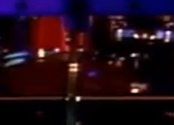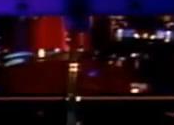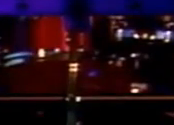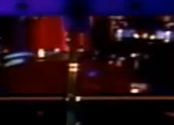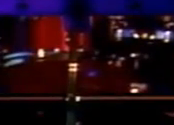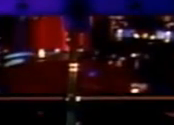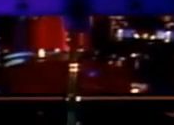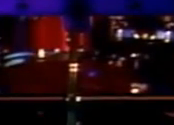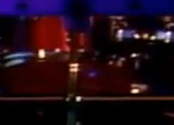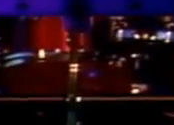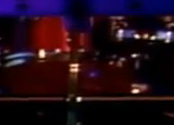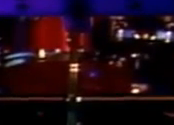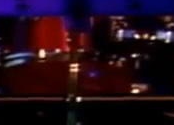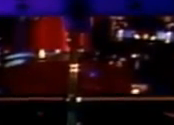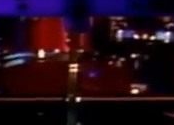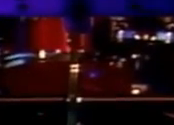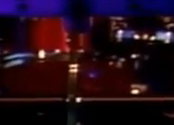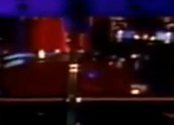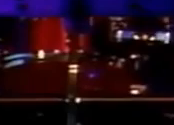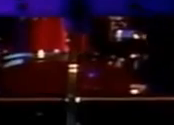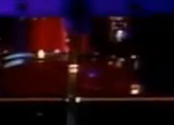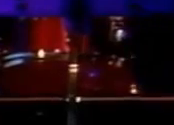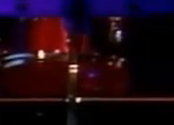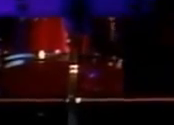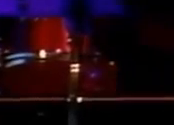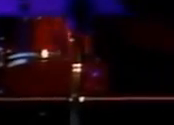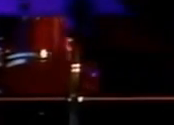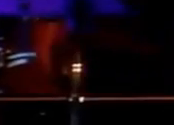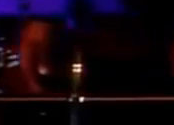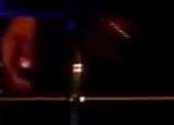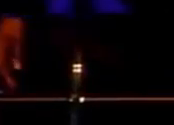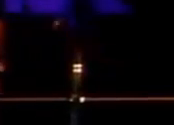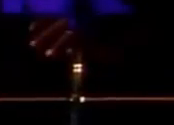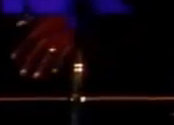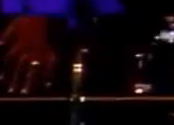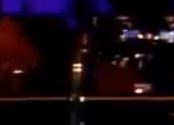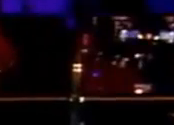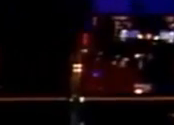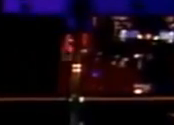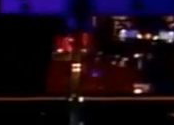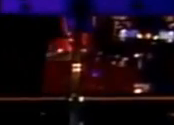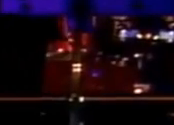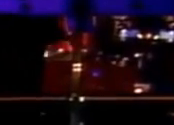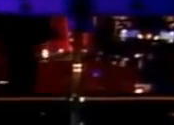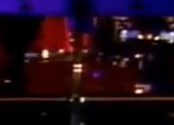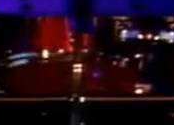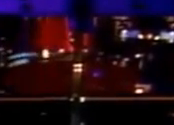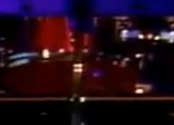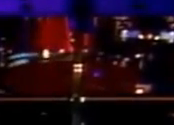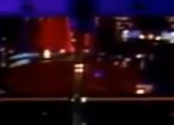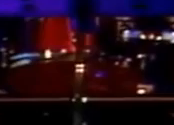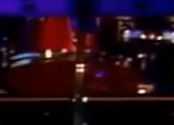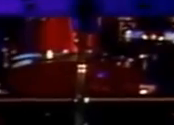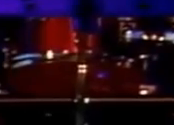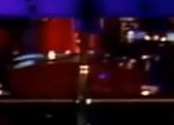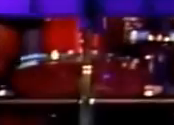tuje uyu munsi ntaba ariko tuzasubirayo ku cyumweru. May we not go back the same way we came by the end of this week. Ibyo tuzigishwa hano. Whatever